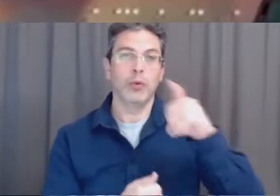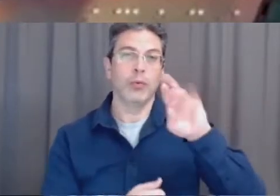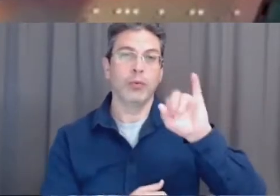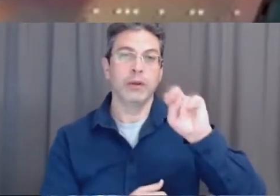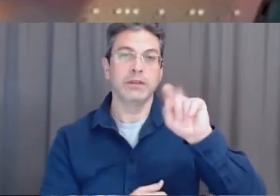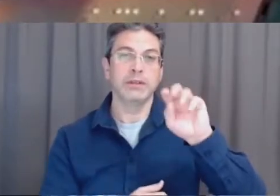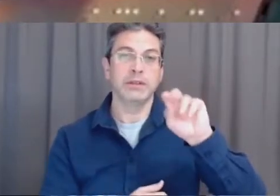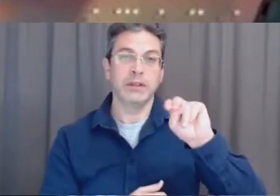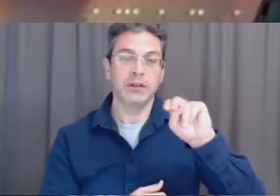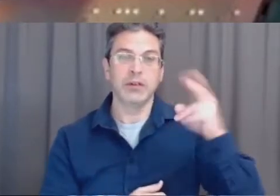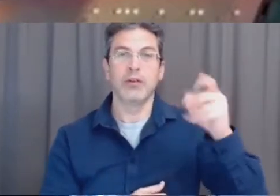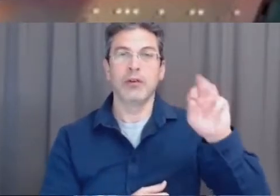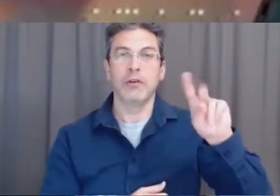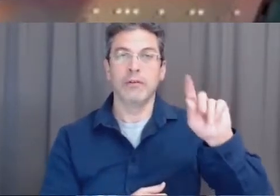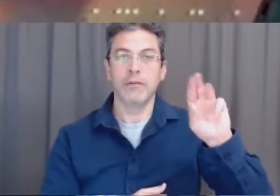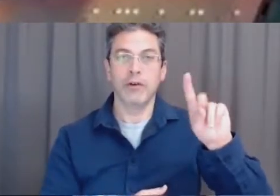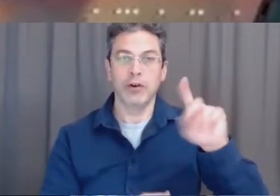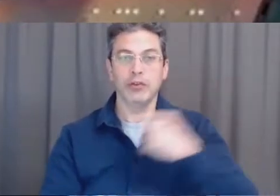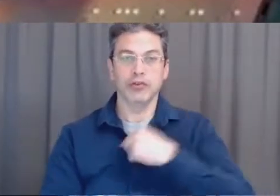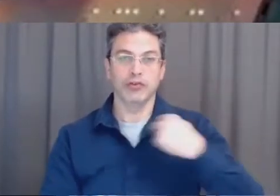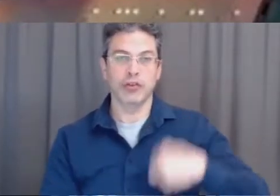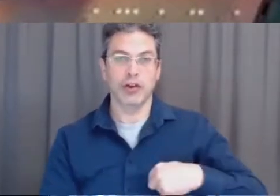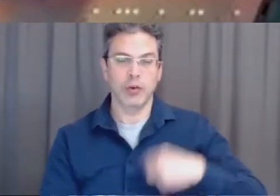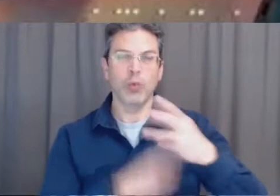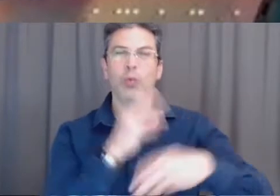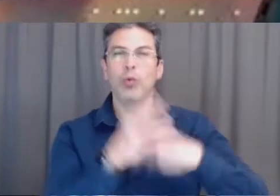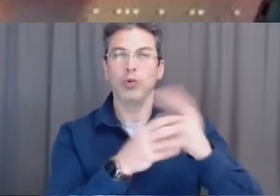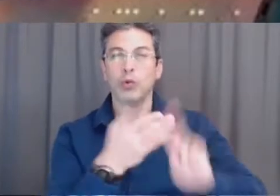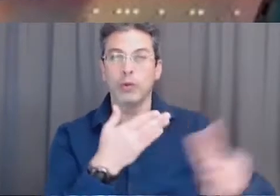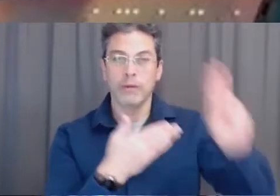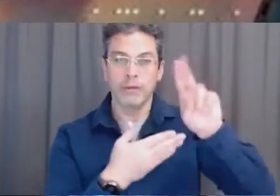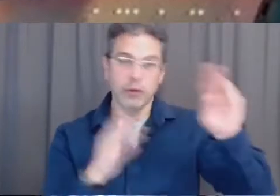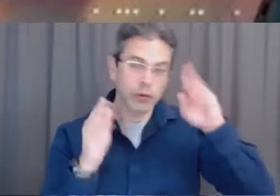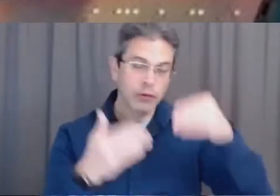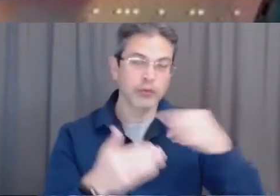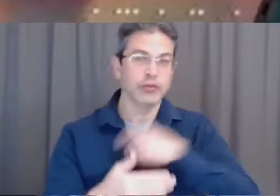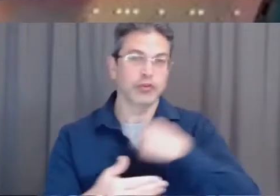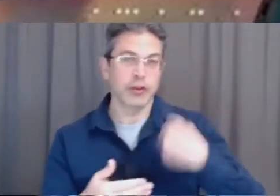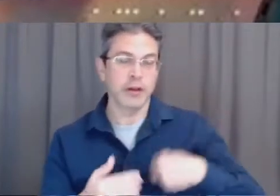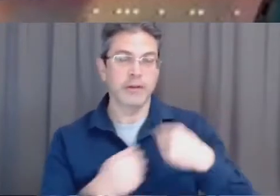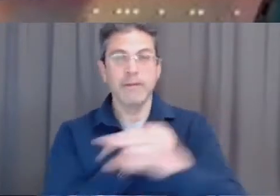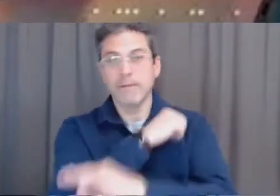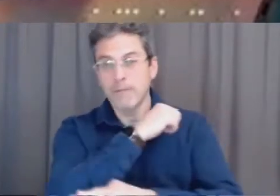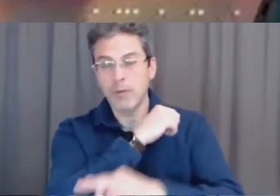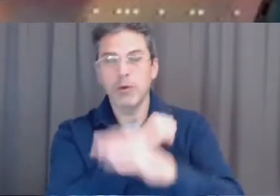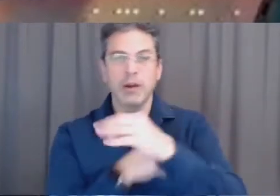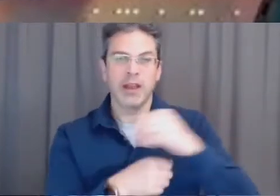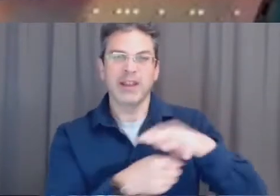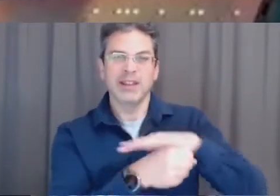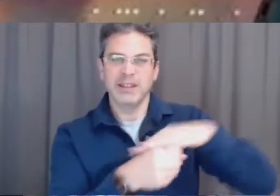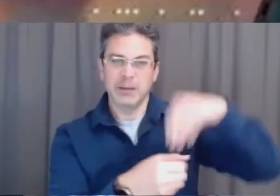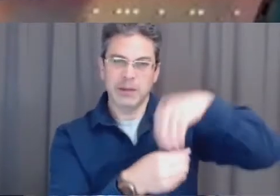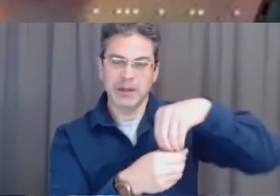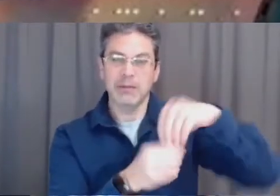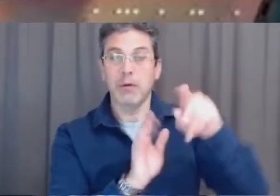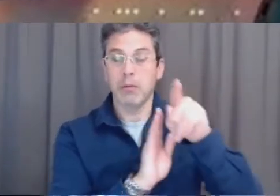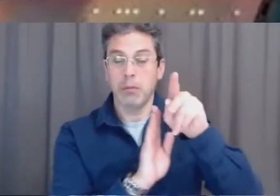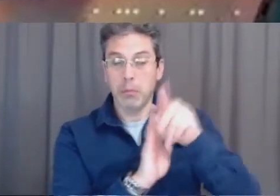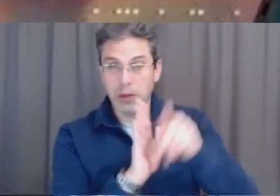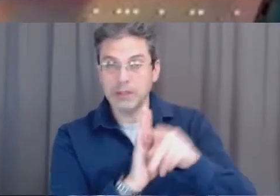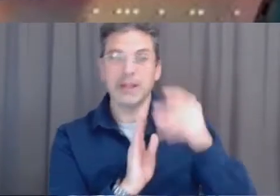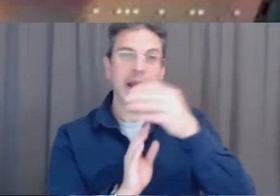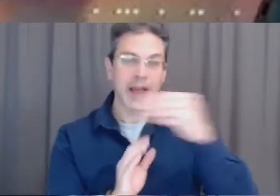Program at Princeton University, and she focuses on Chinese foreign and domestic policy and international relations. Our third